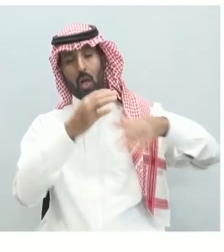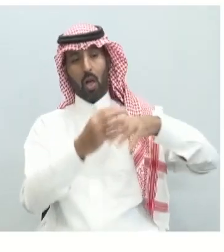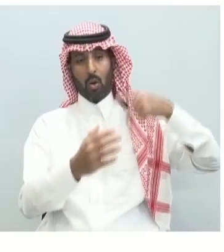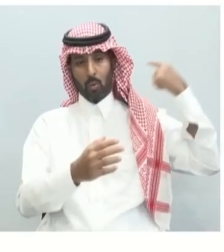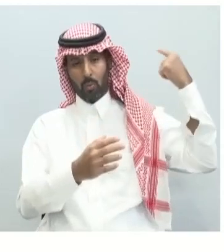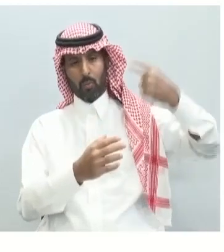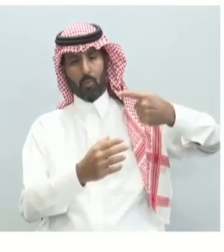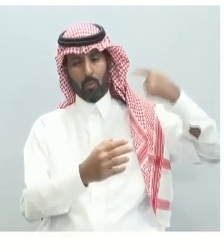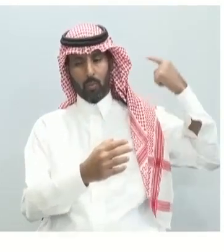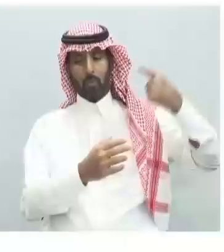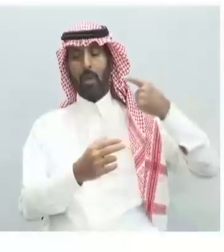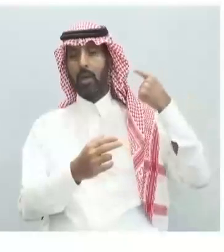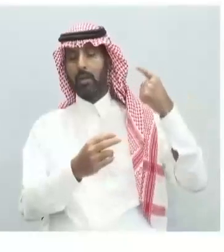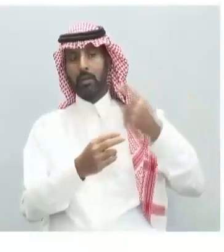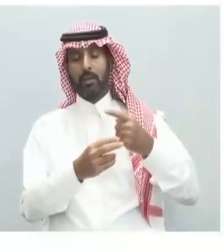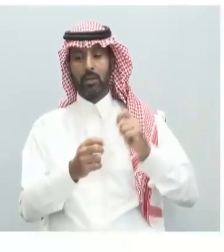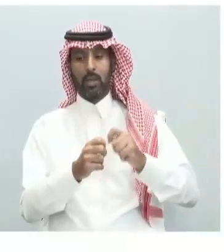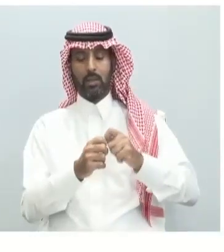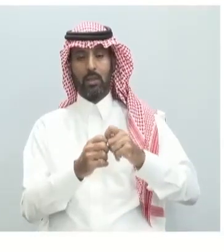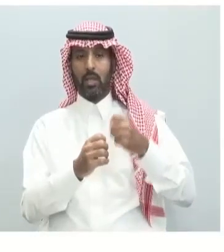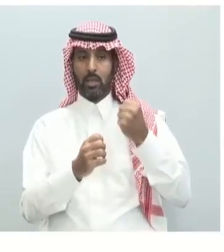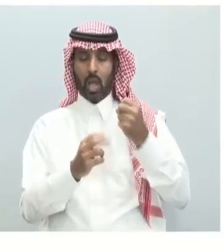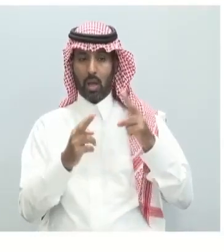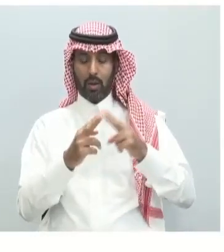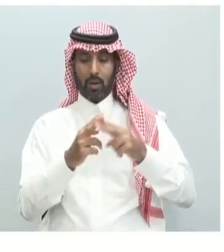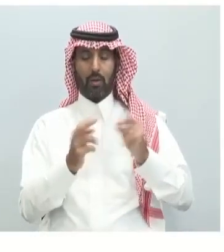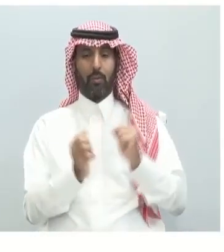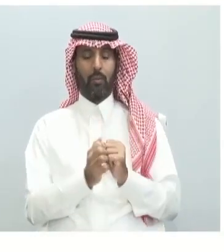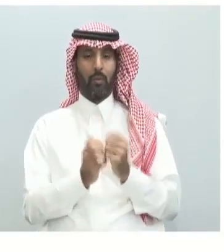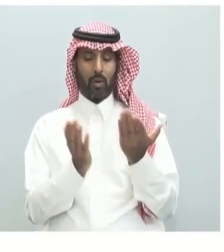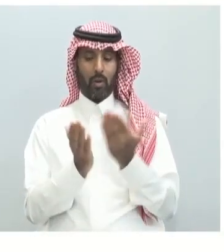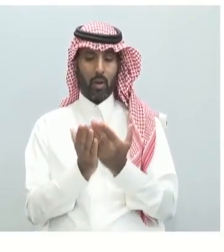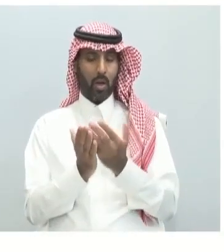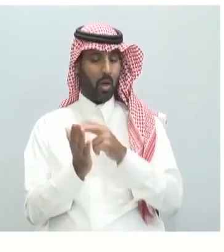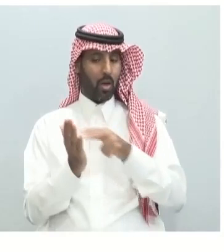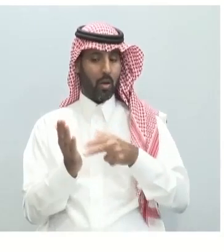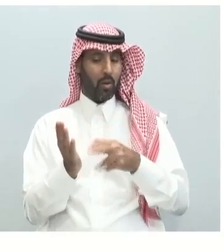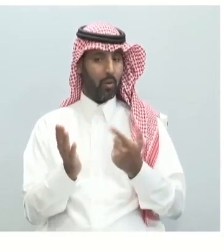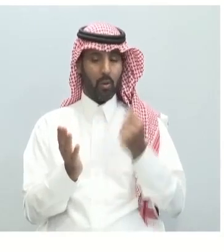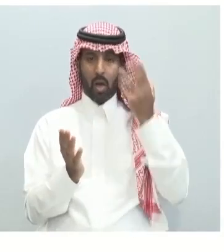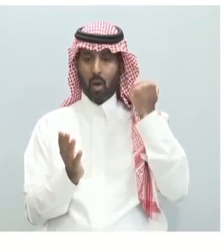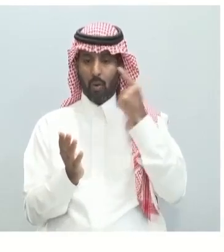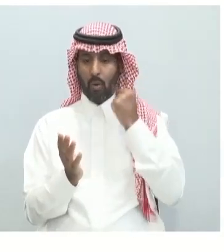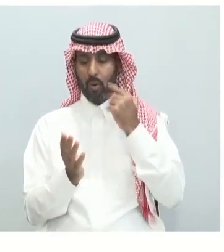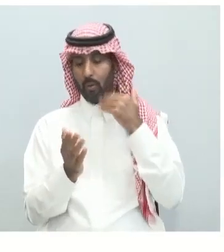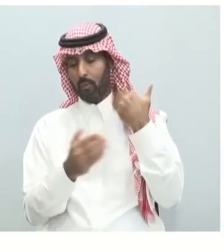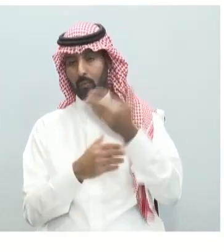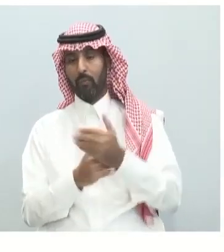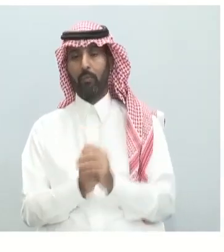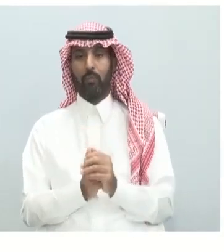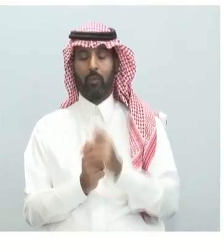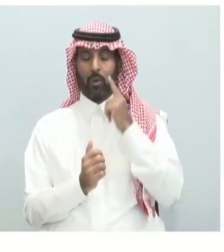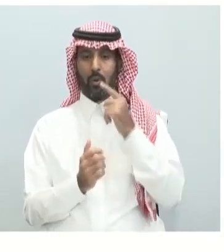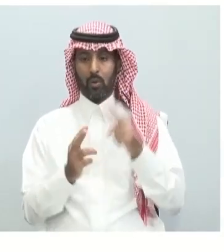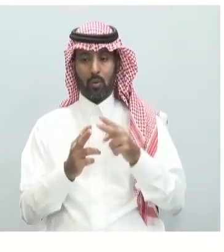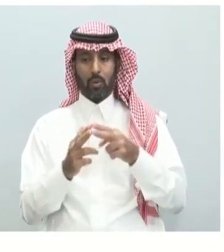growing locally grown food. Then we took the reading. What do you think off the grid mean? What does it mean to live off the grid? Of the